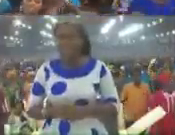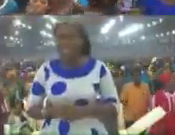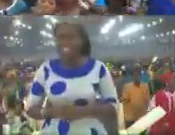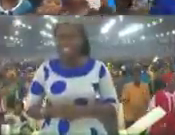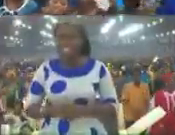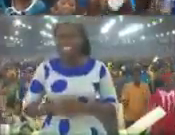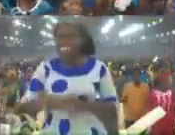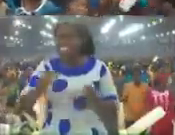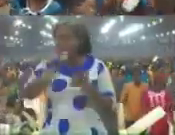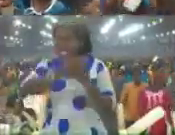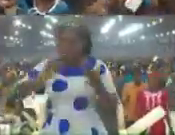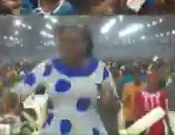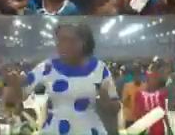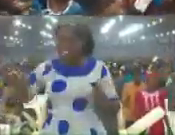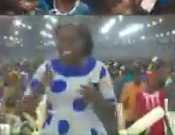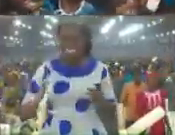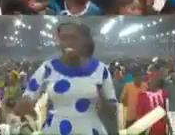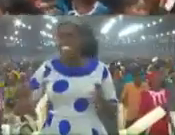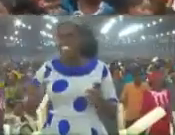leave the siege over my health.